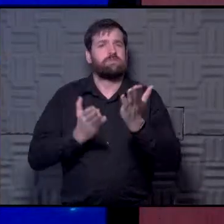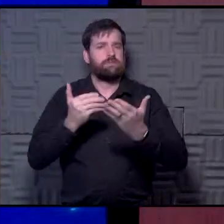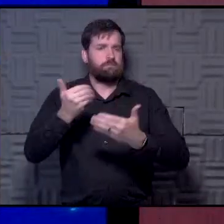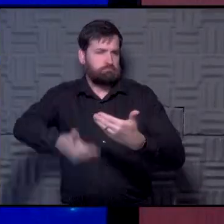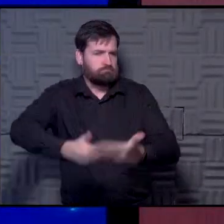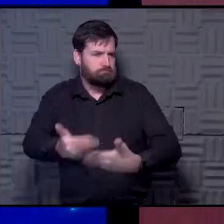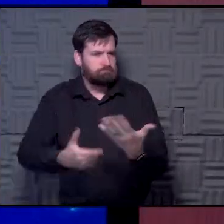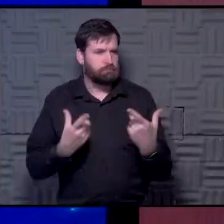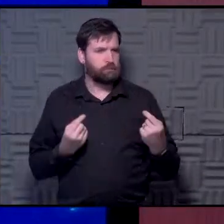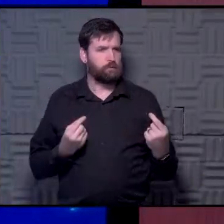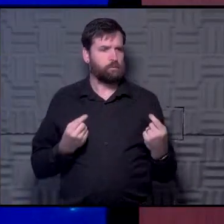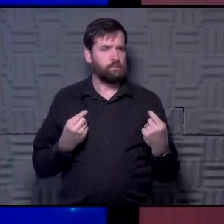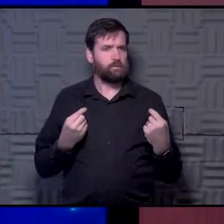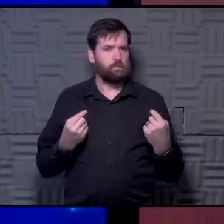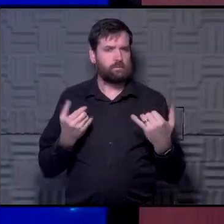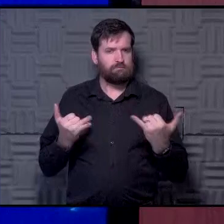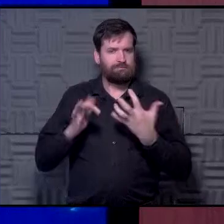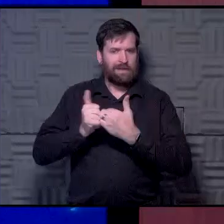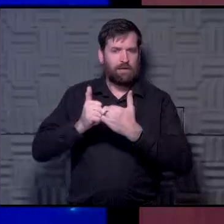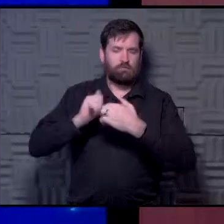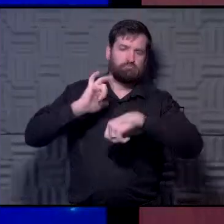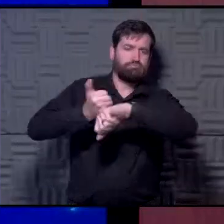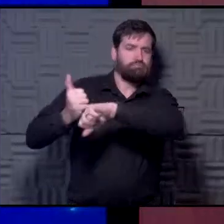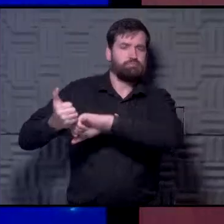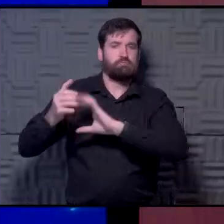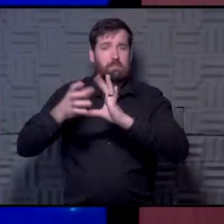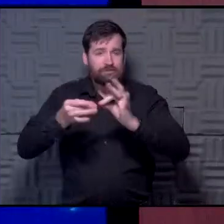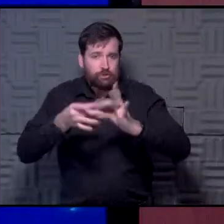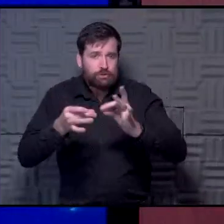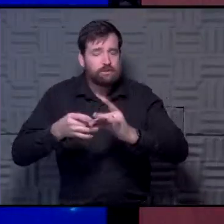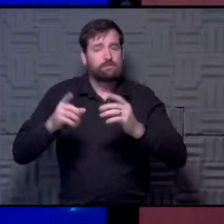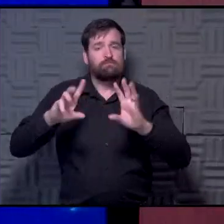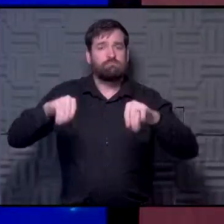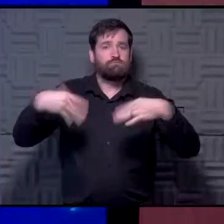Health Forward is doing now and getting ready to help implement around messaging and trying to